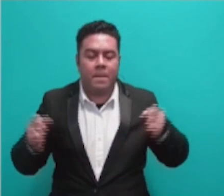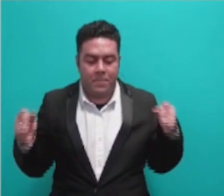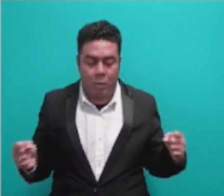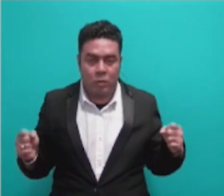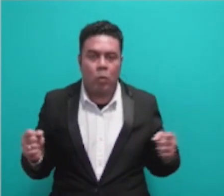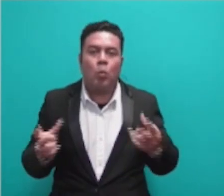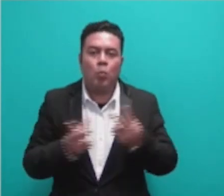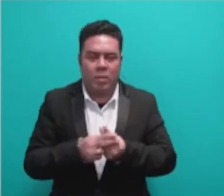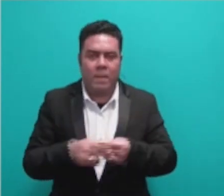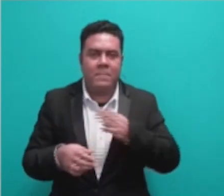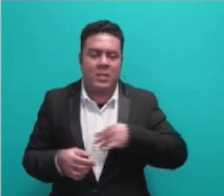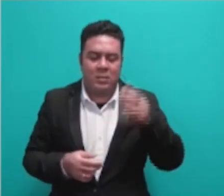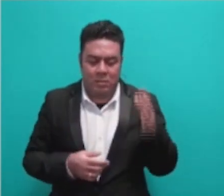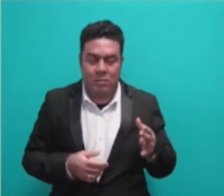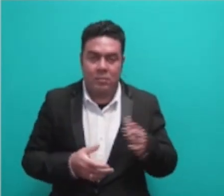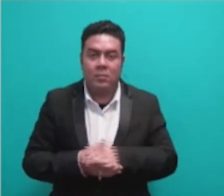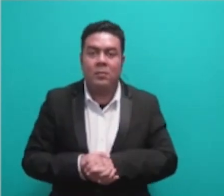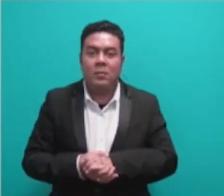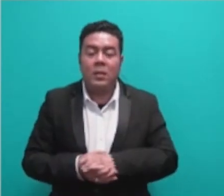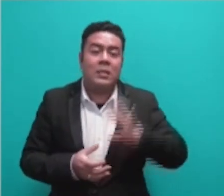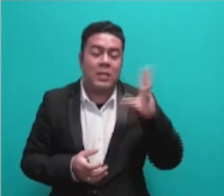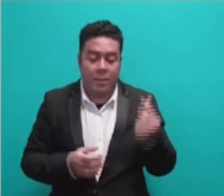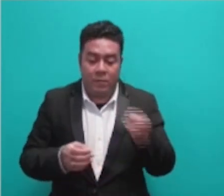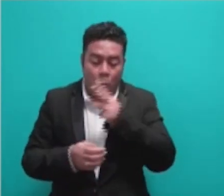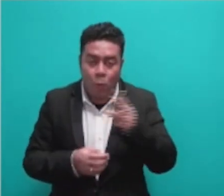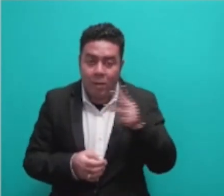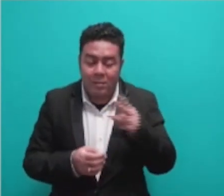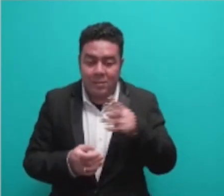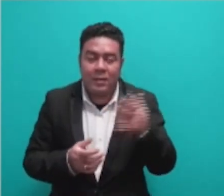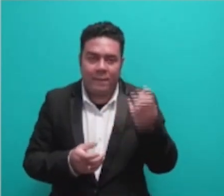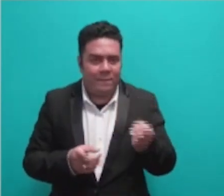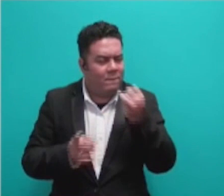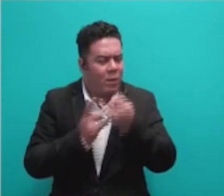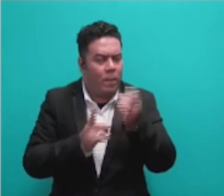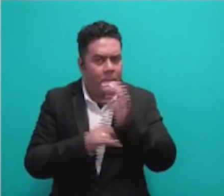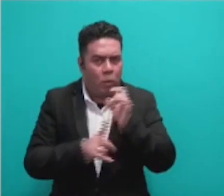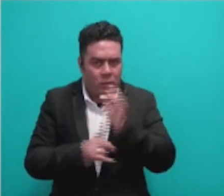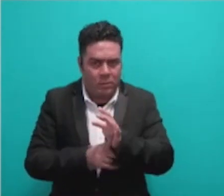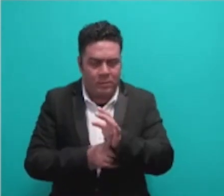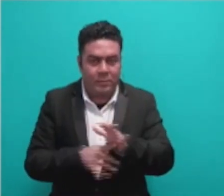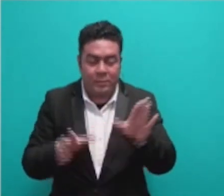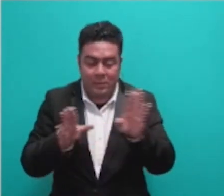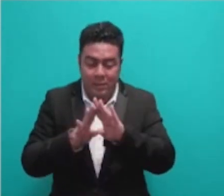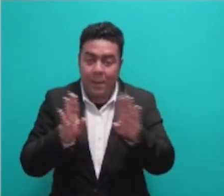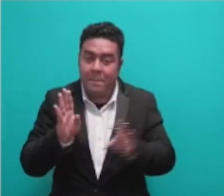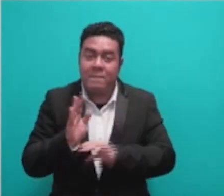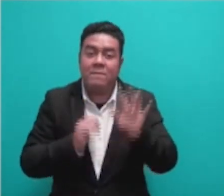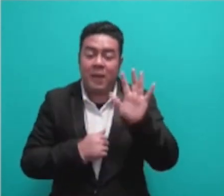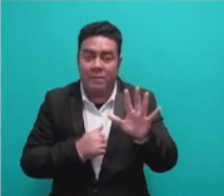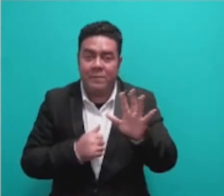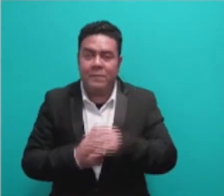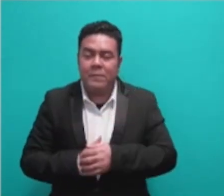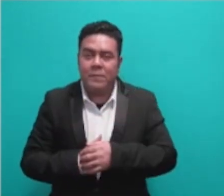with the Ministers. These are some of the wordings that are there that is really, really important. And clause number 5, if you go to clause number